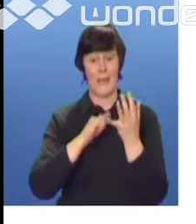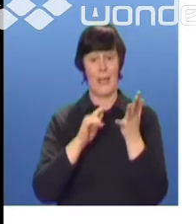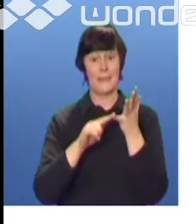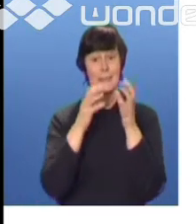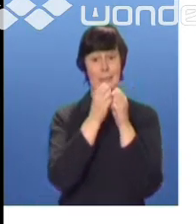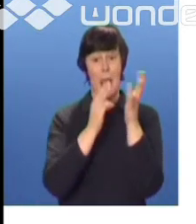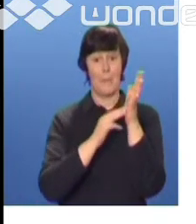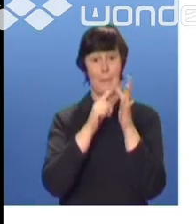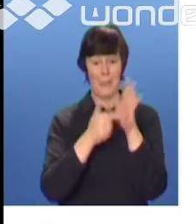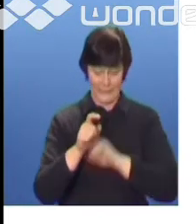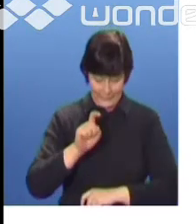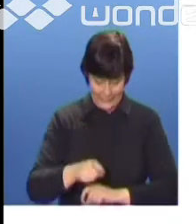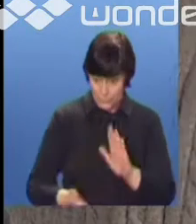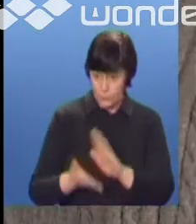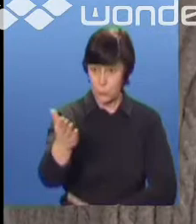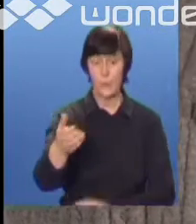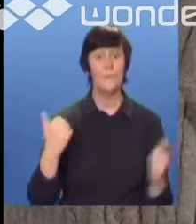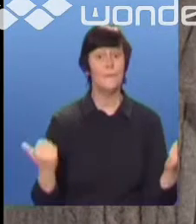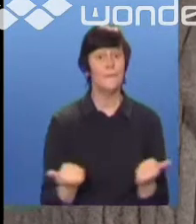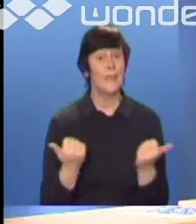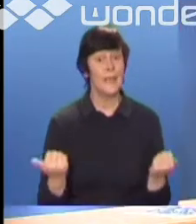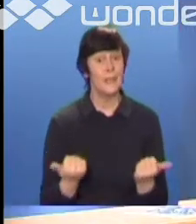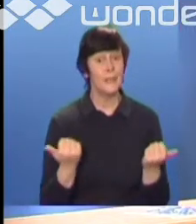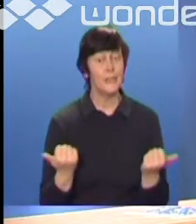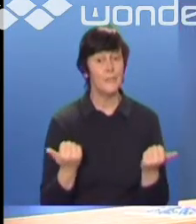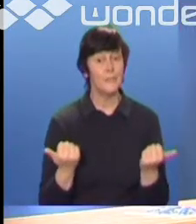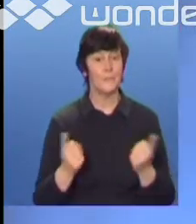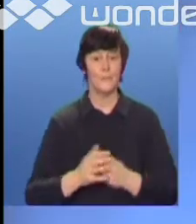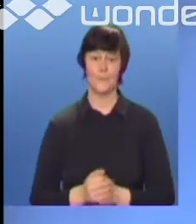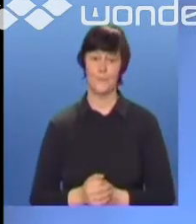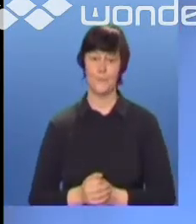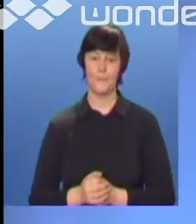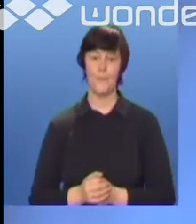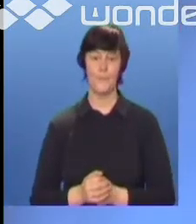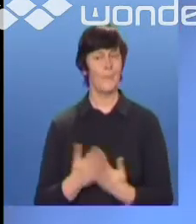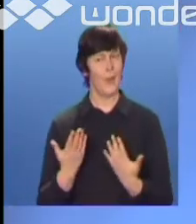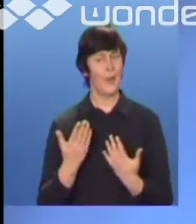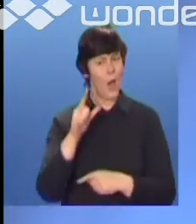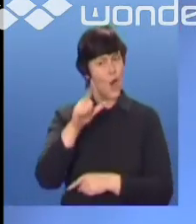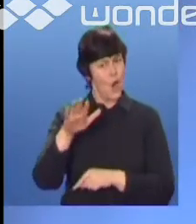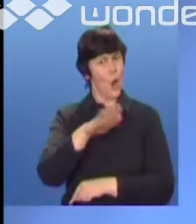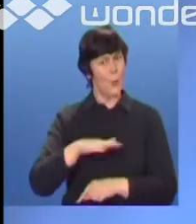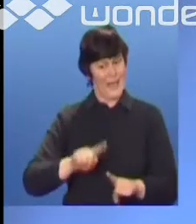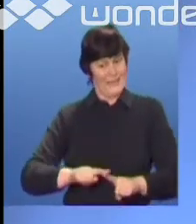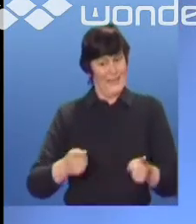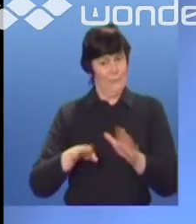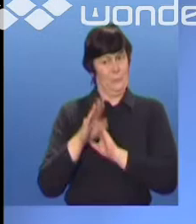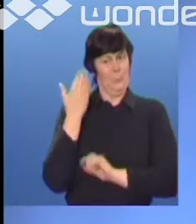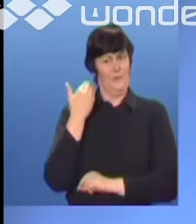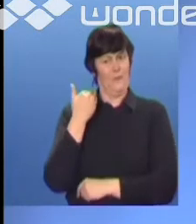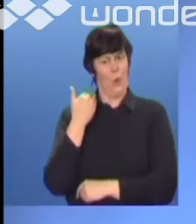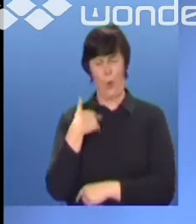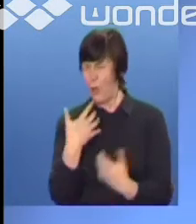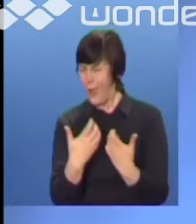Click on Submit, and that's it. Your bid has been made. Another way that Locata is different to the old